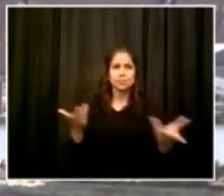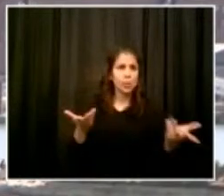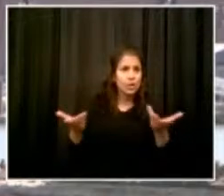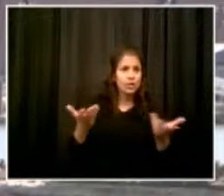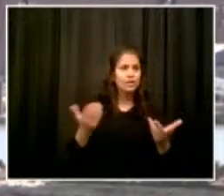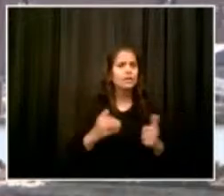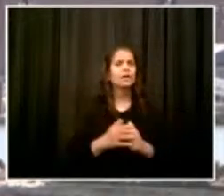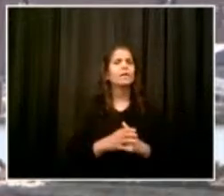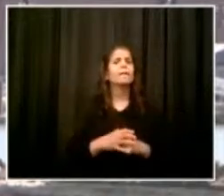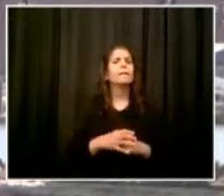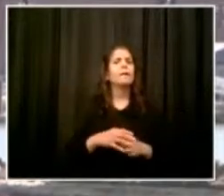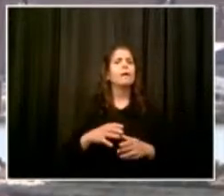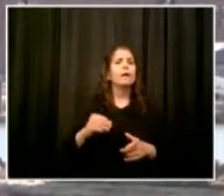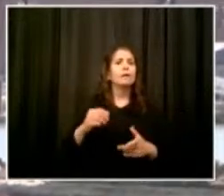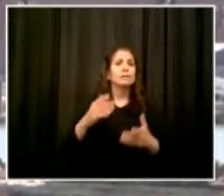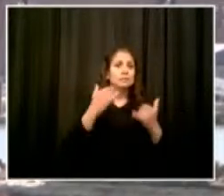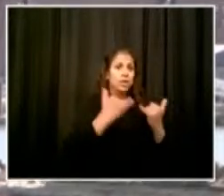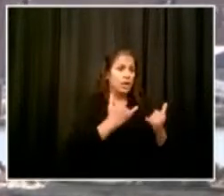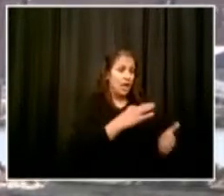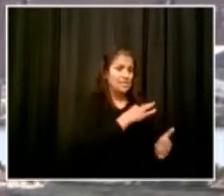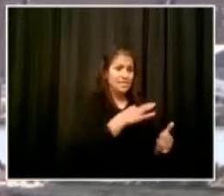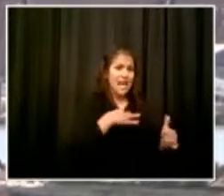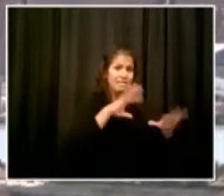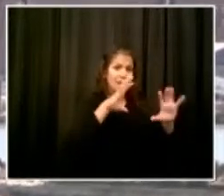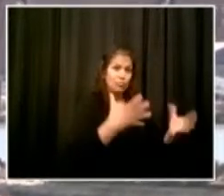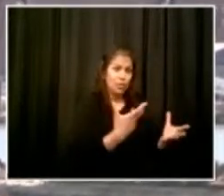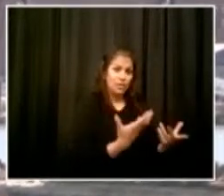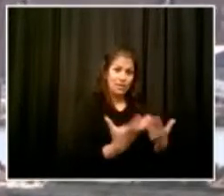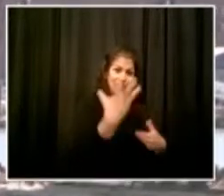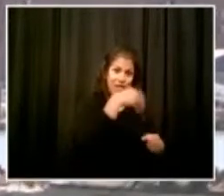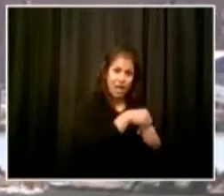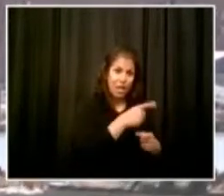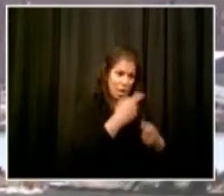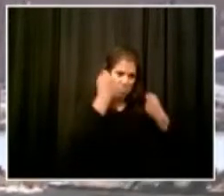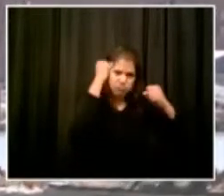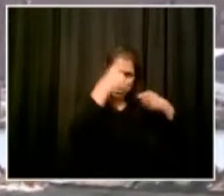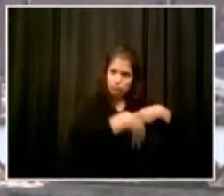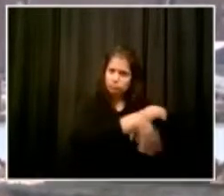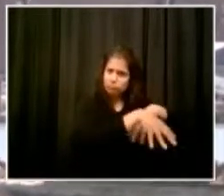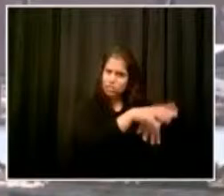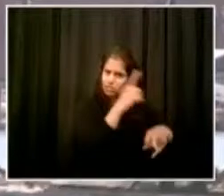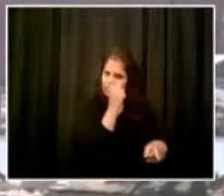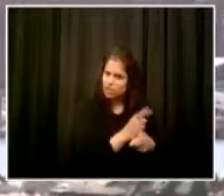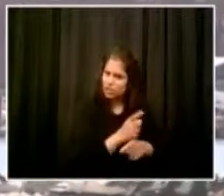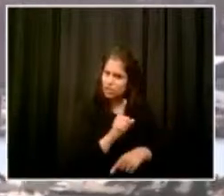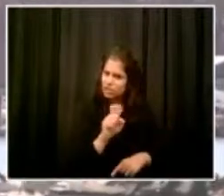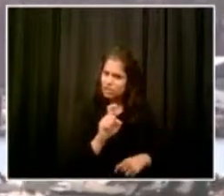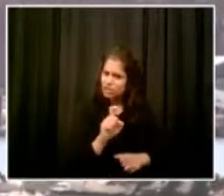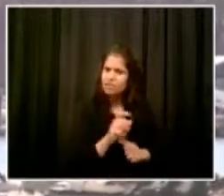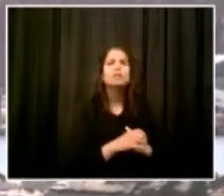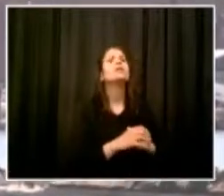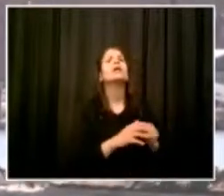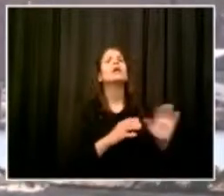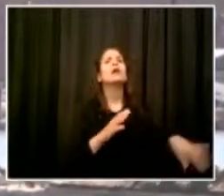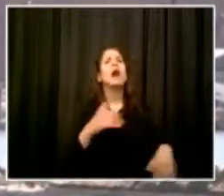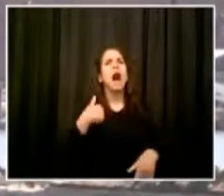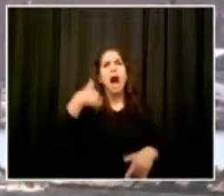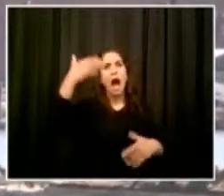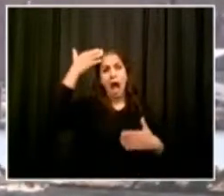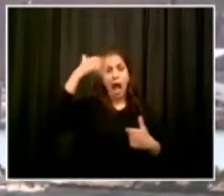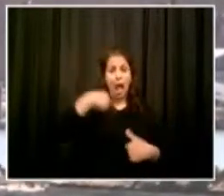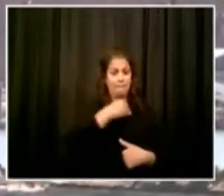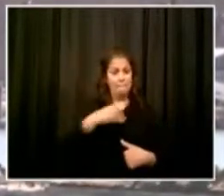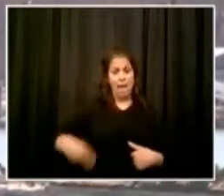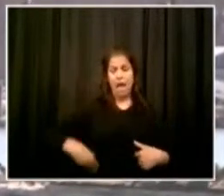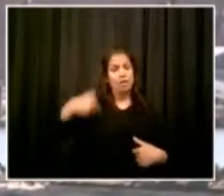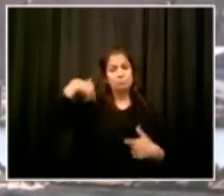know who is or who is not, as a matter of fact, literally as a matter of fact. I'd say to anyone, if they have a concern, I want to hear it, and I